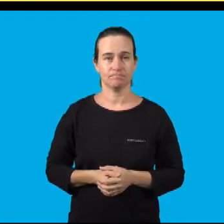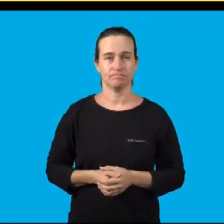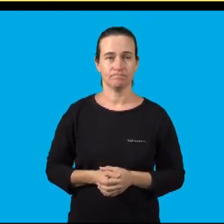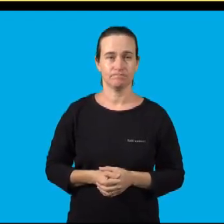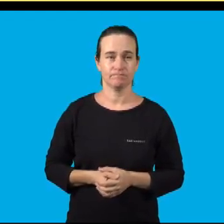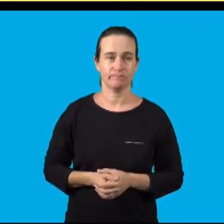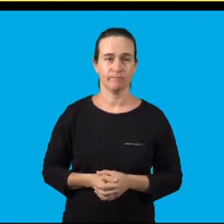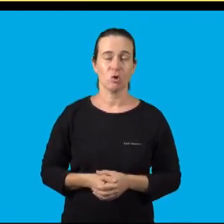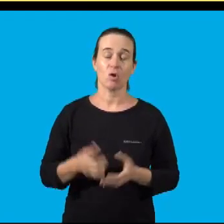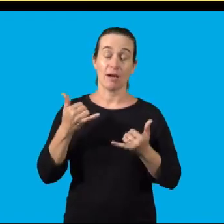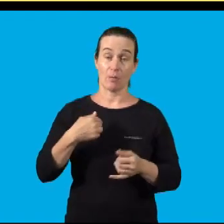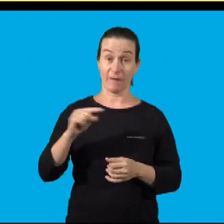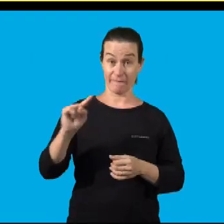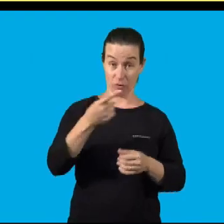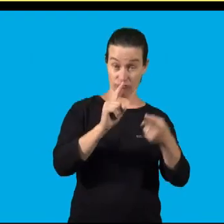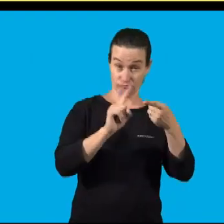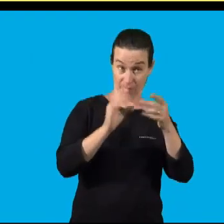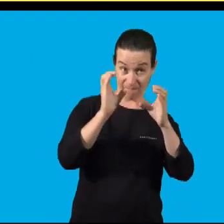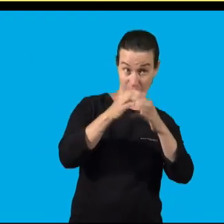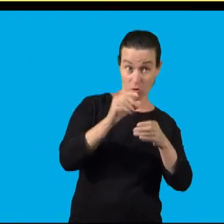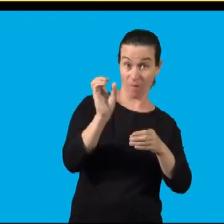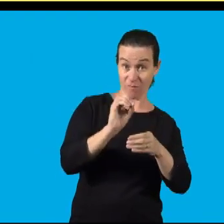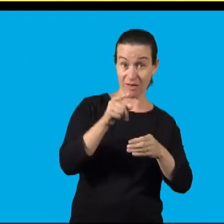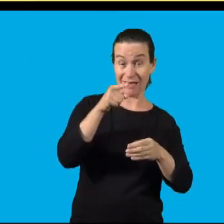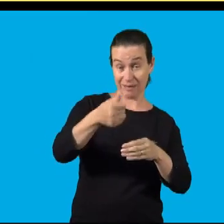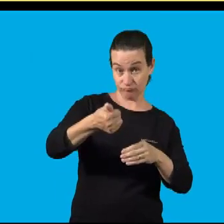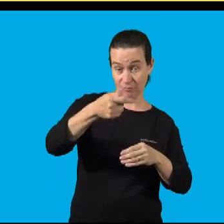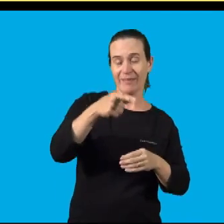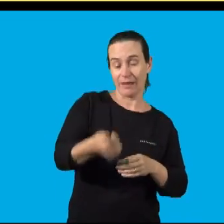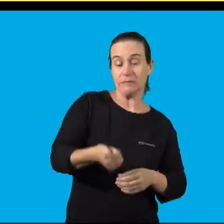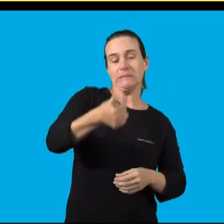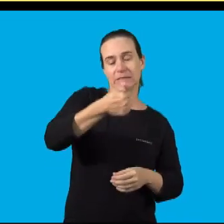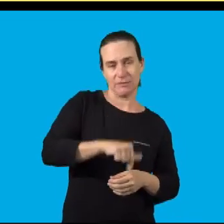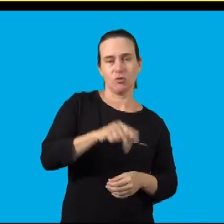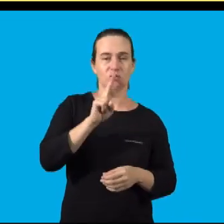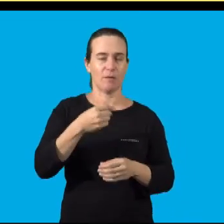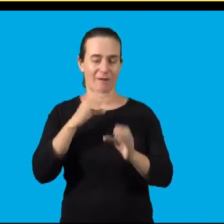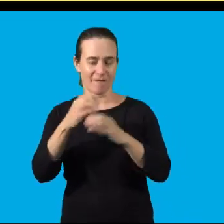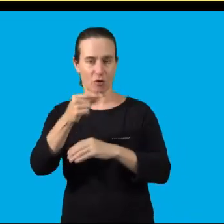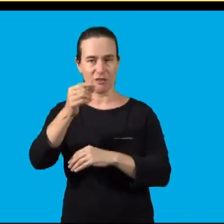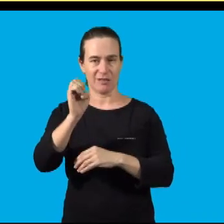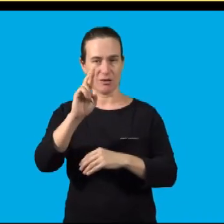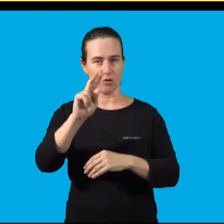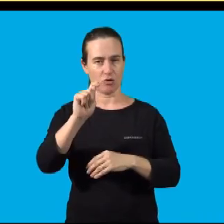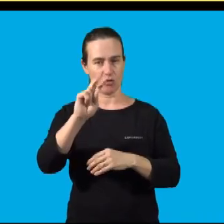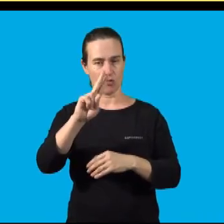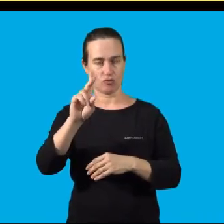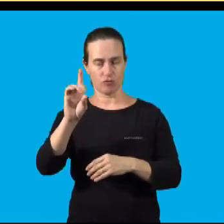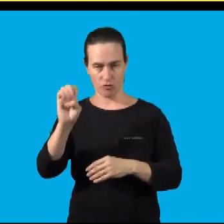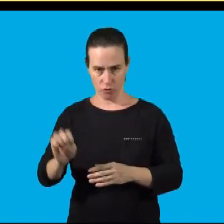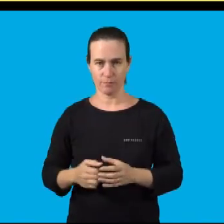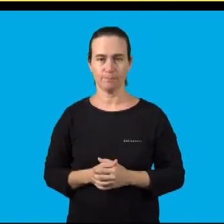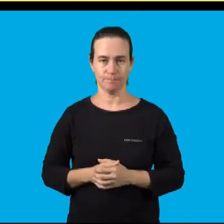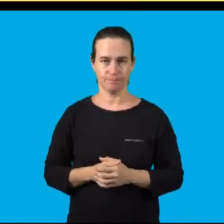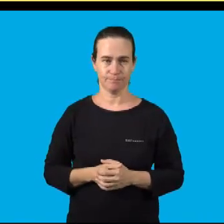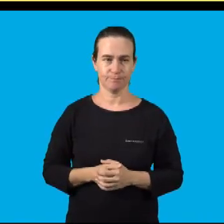now separated our answers. So firstly, we're going to look at Ophelia and we're going to explain the ideas of Ophelia, and